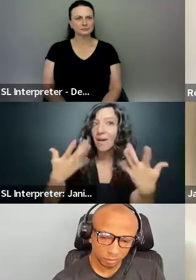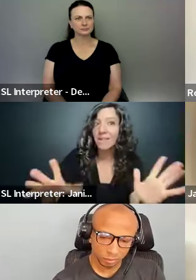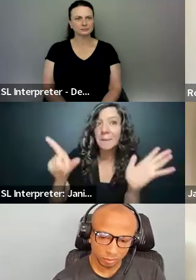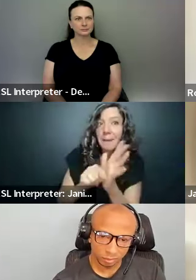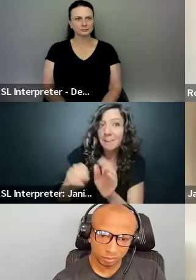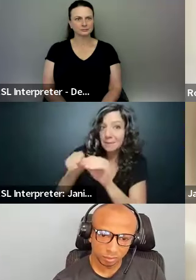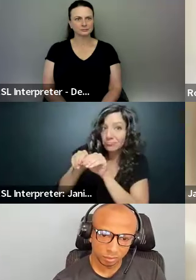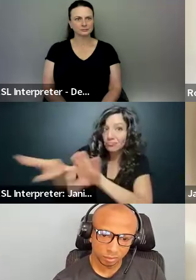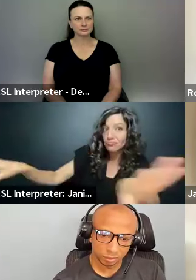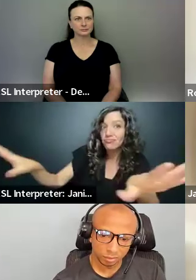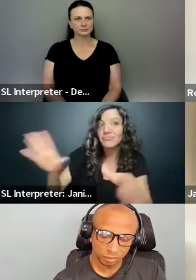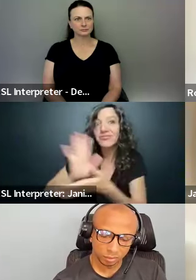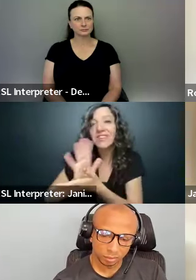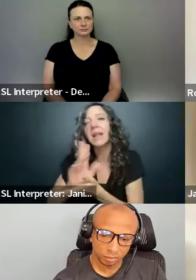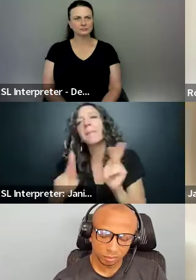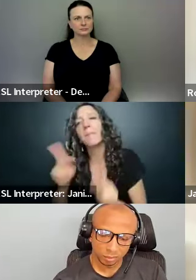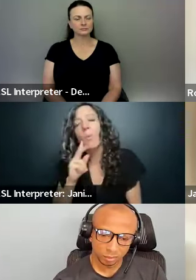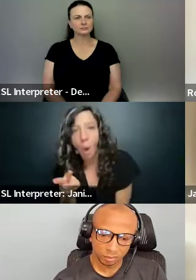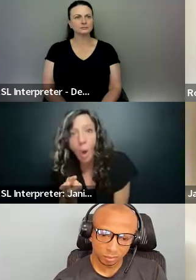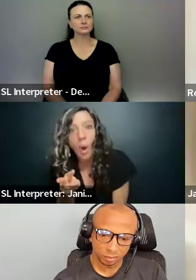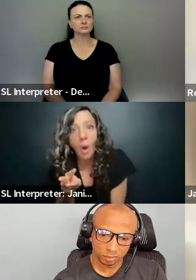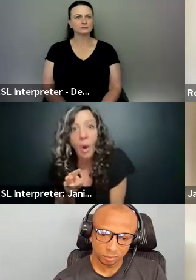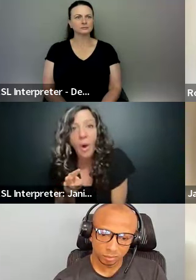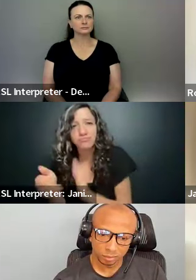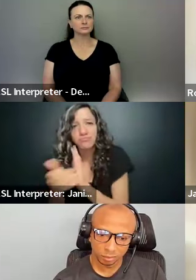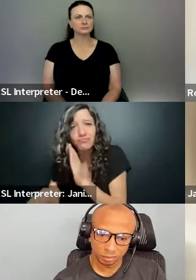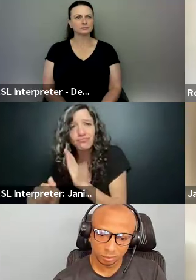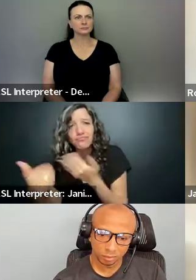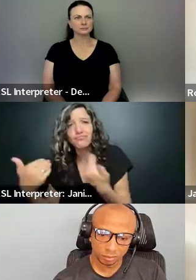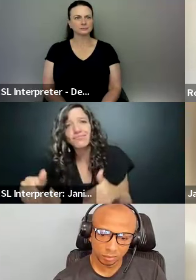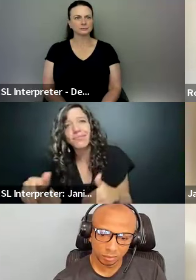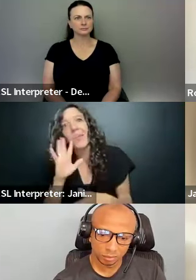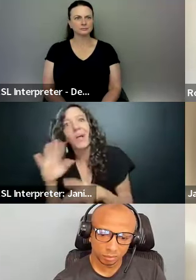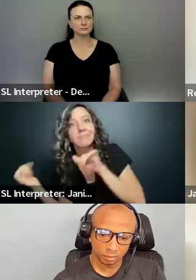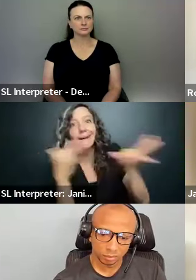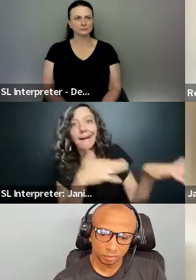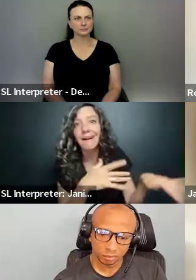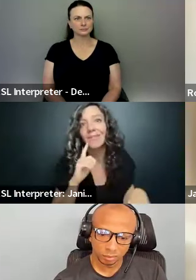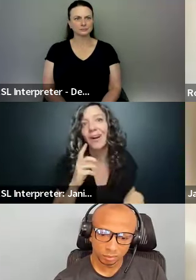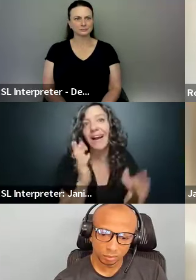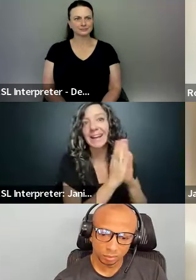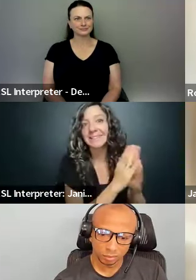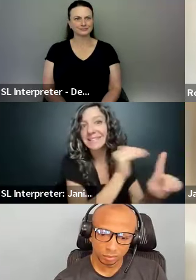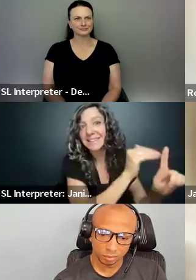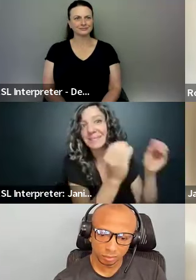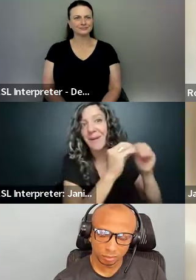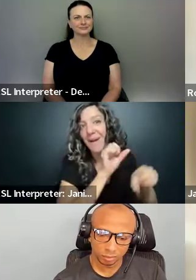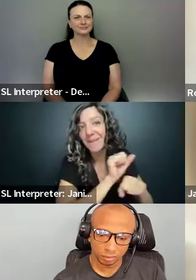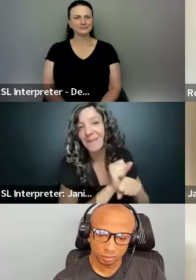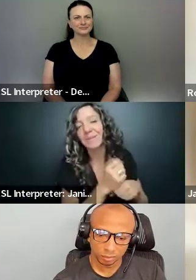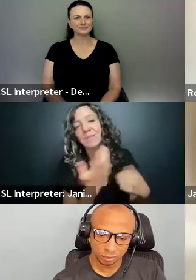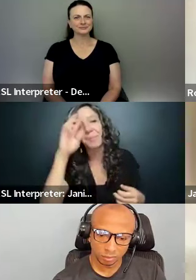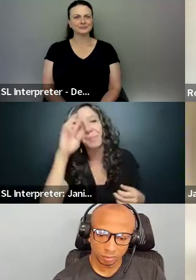benefits them professionally, right? People see their great work. So there is a little thank you side at the end